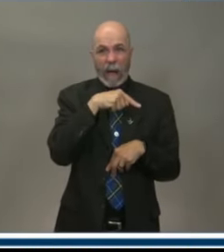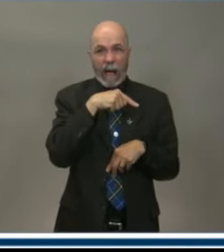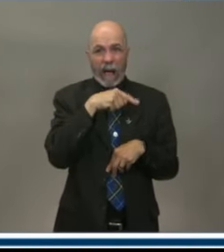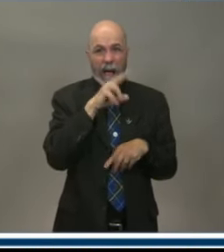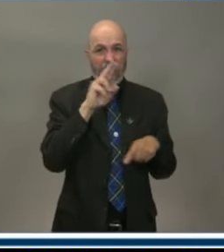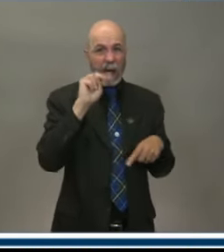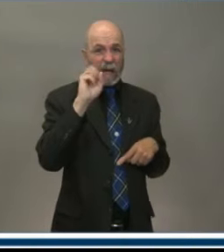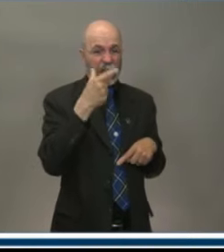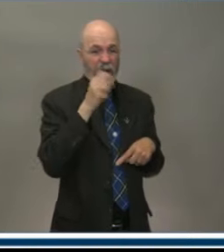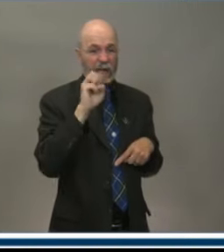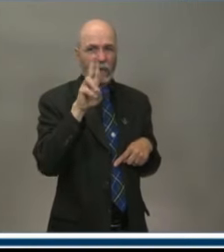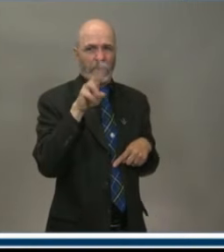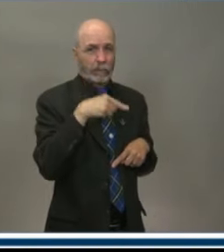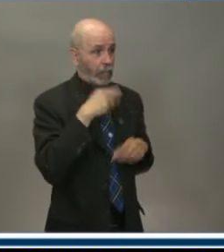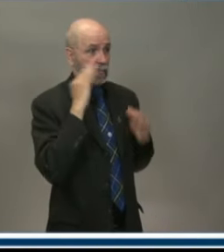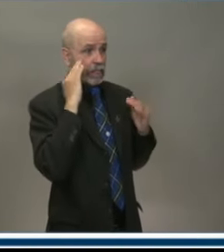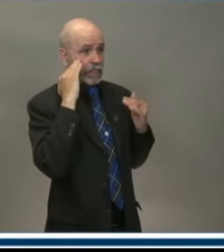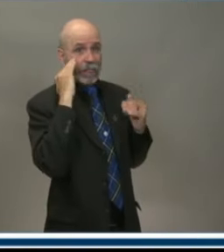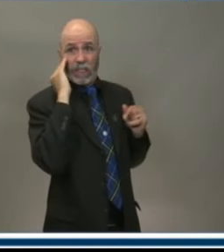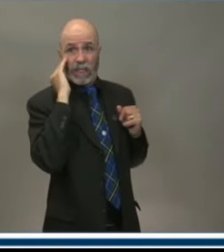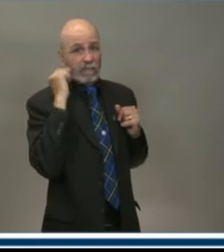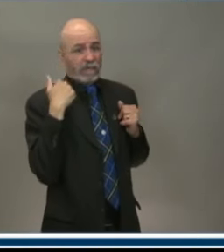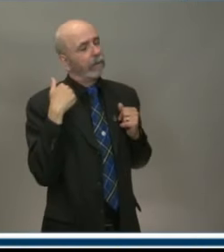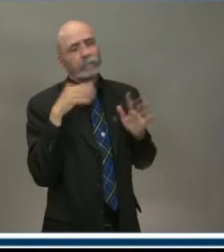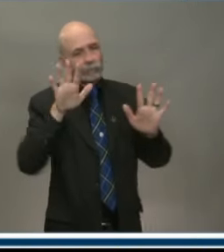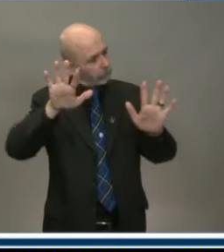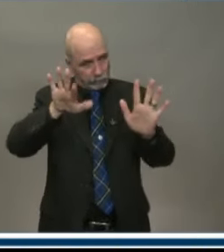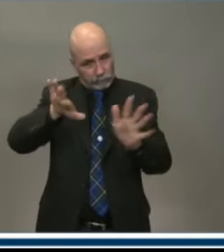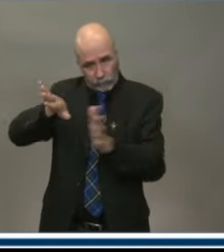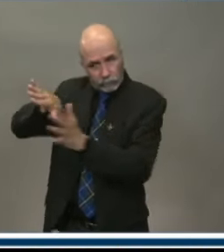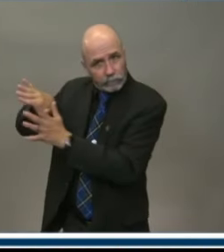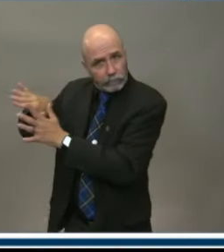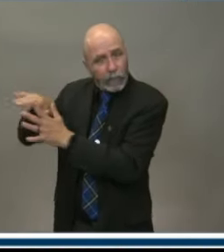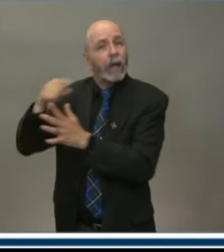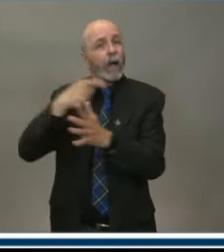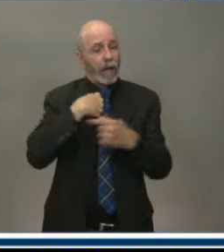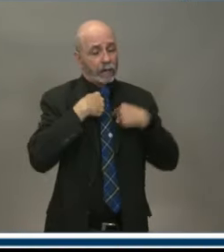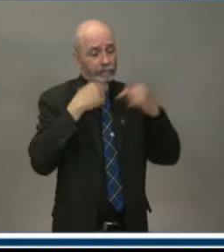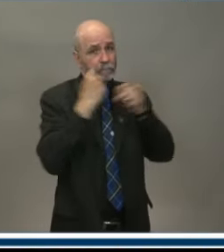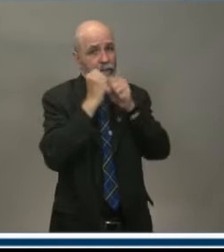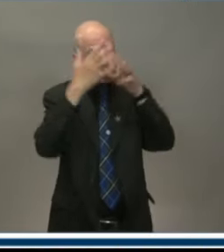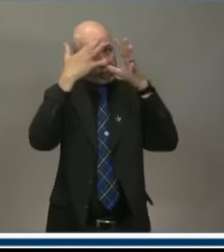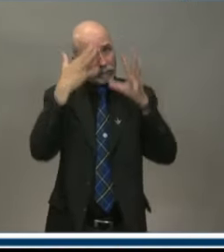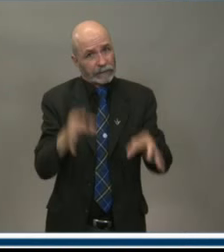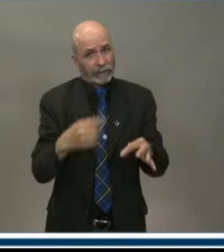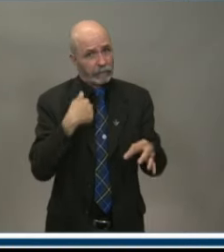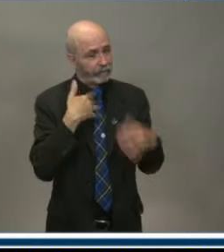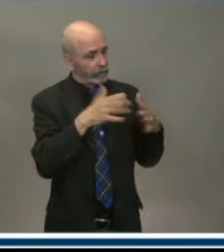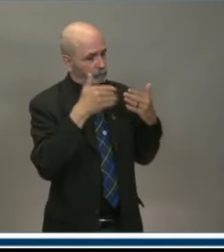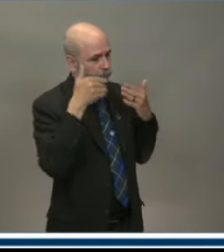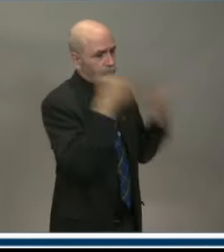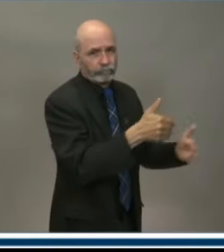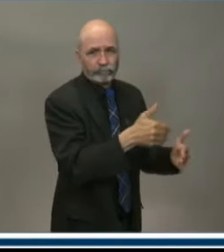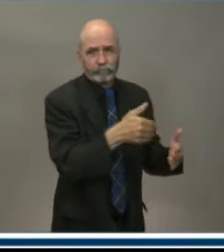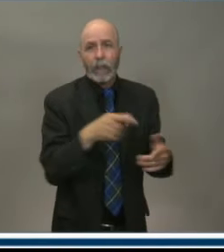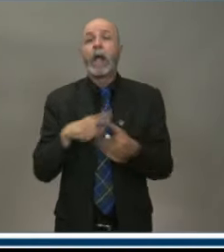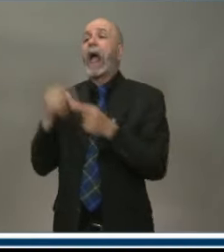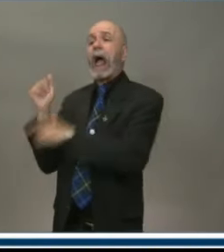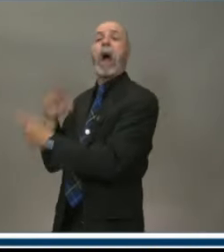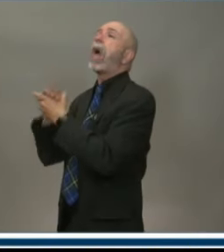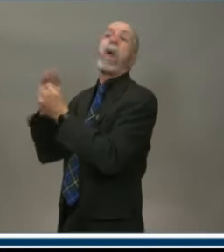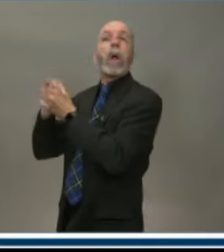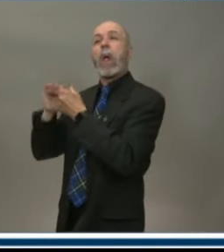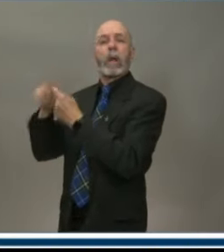NSGU had anything to do with that. He made that assertion yesterday that was completely false and wrong. What had happened was that had